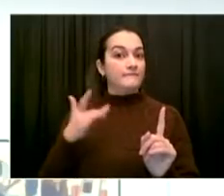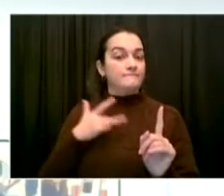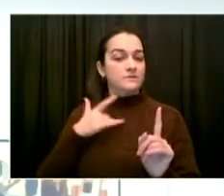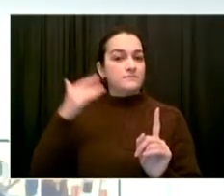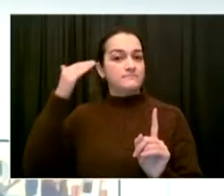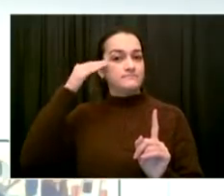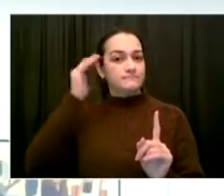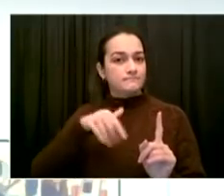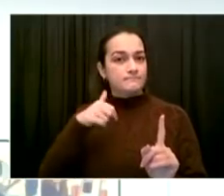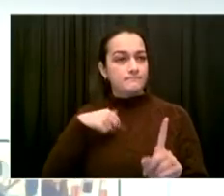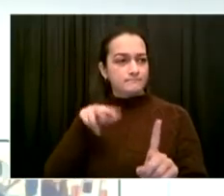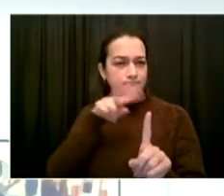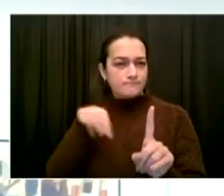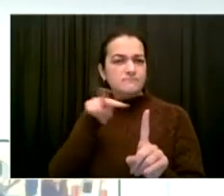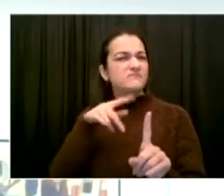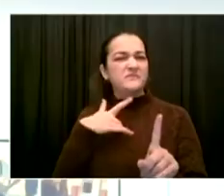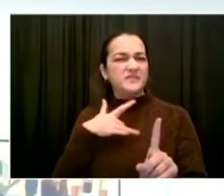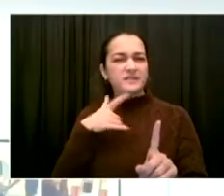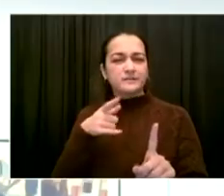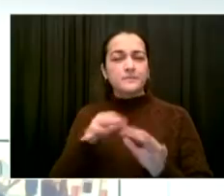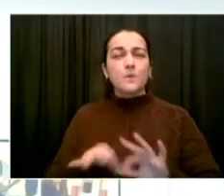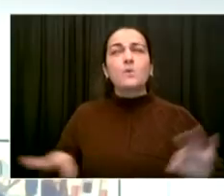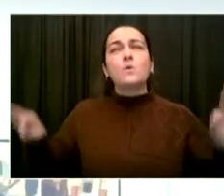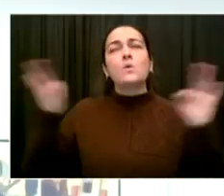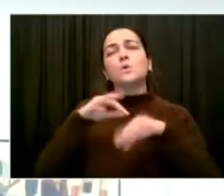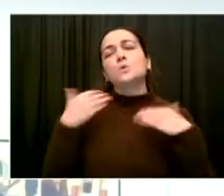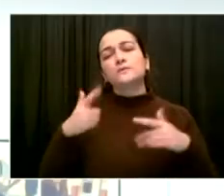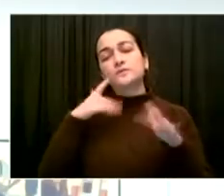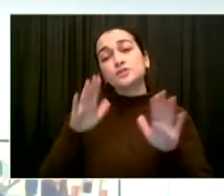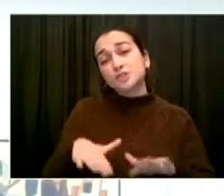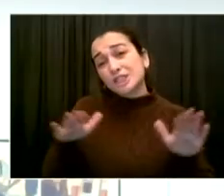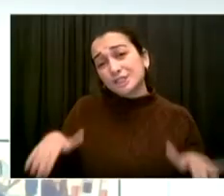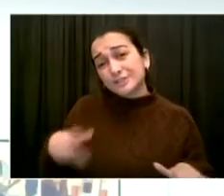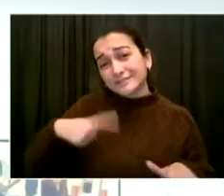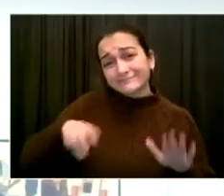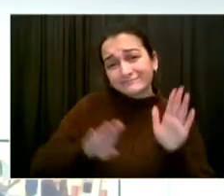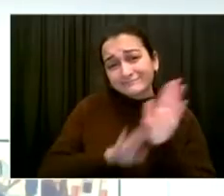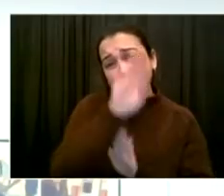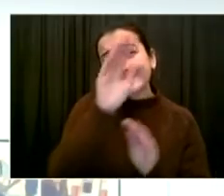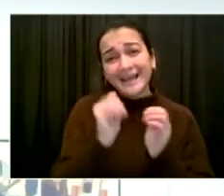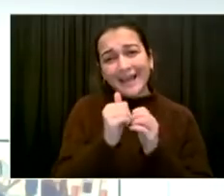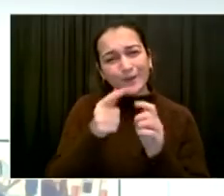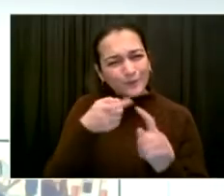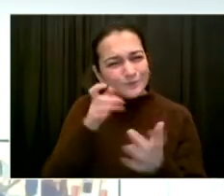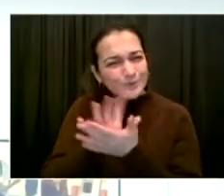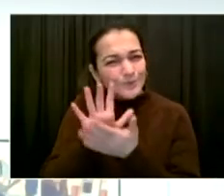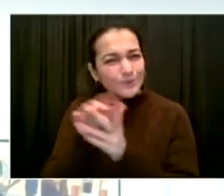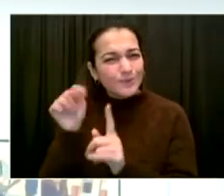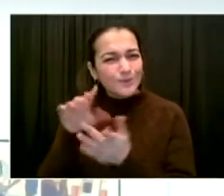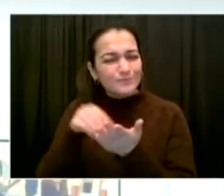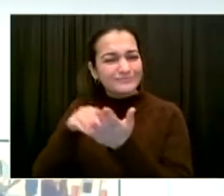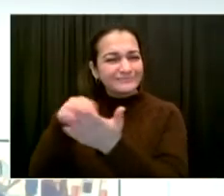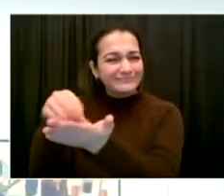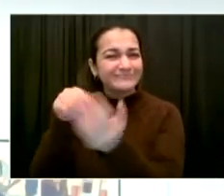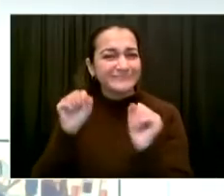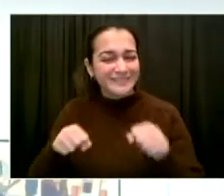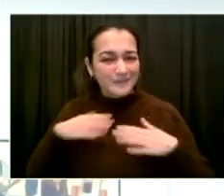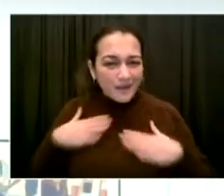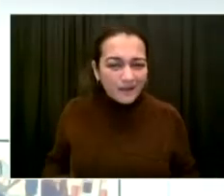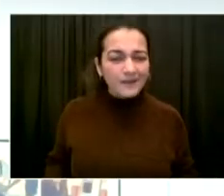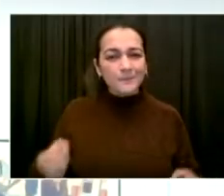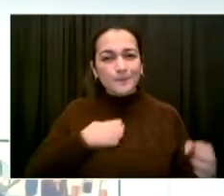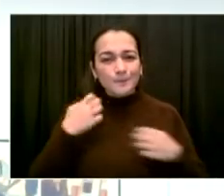for children to be in. So that's on the first question. On the second question, with respect to